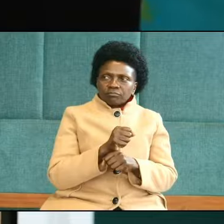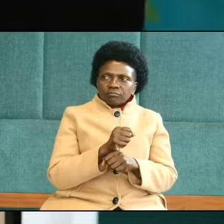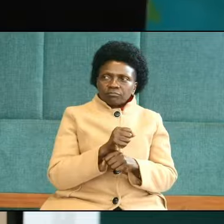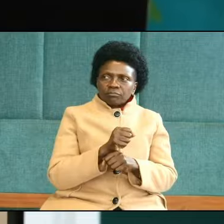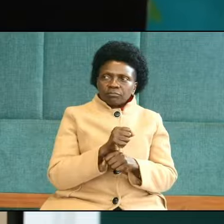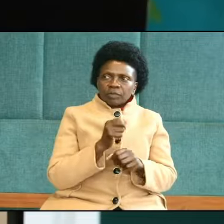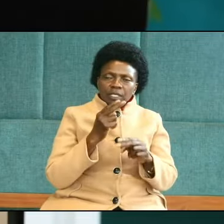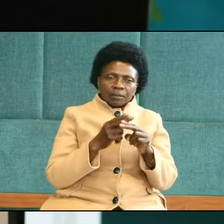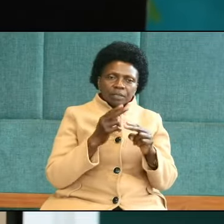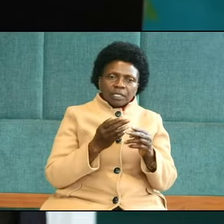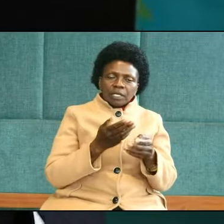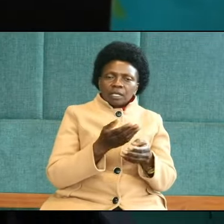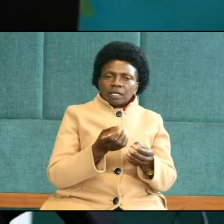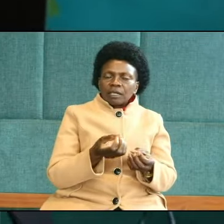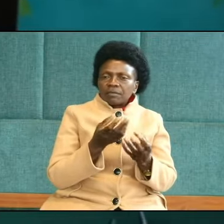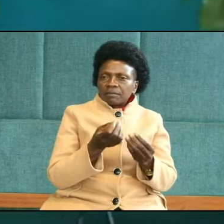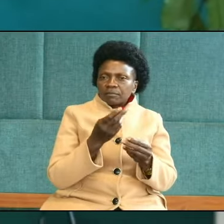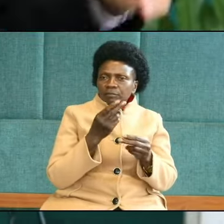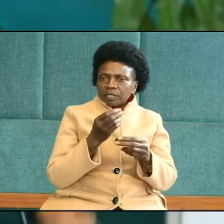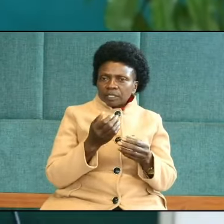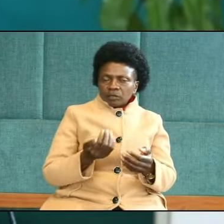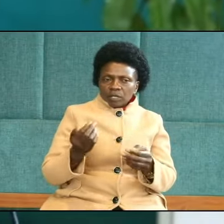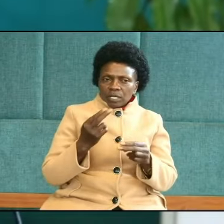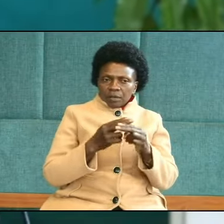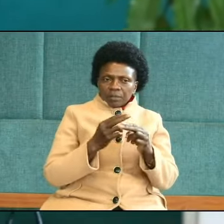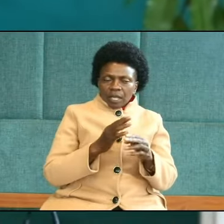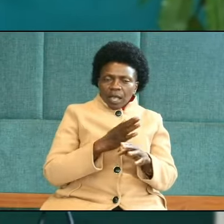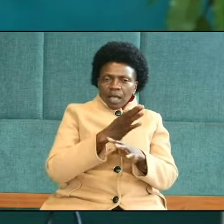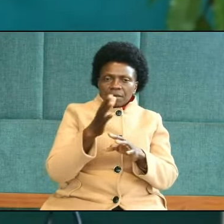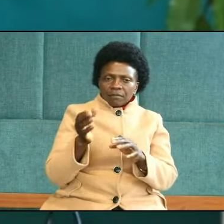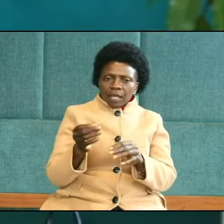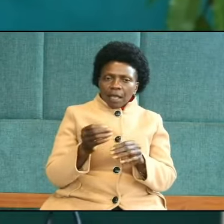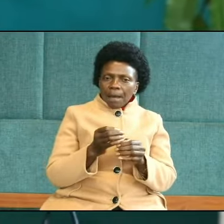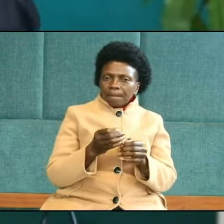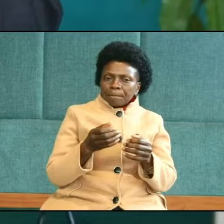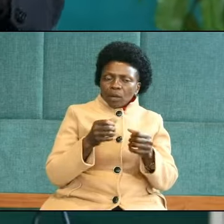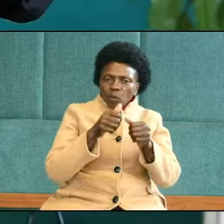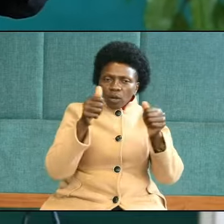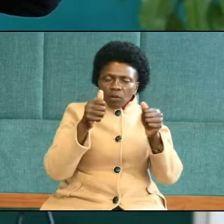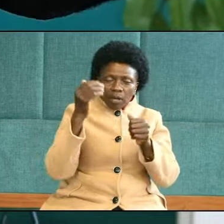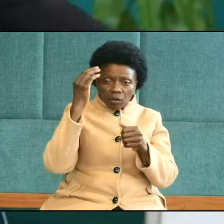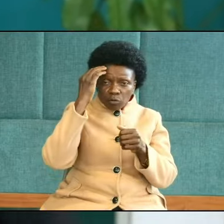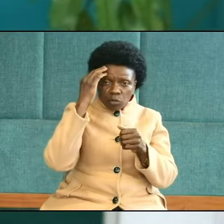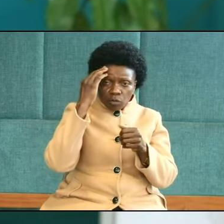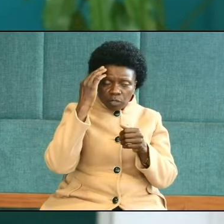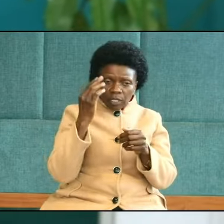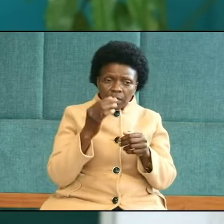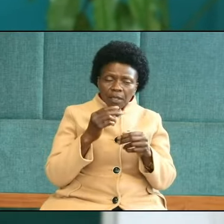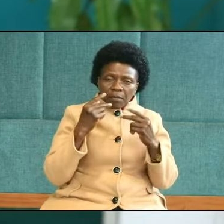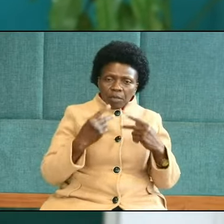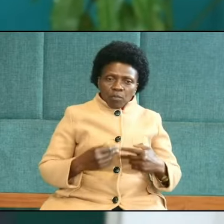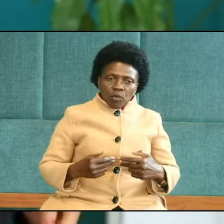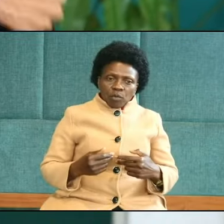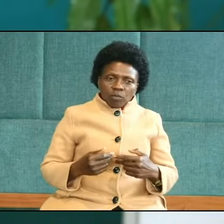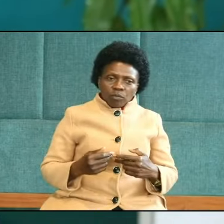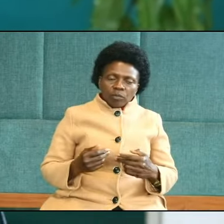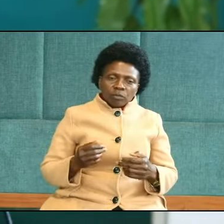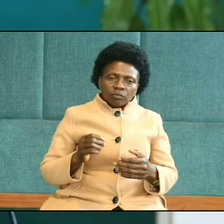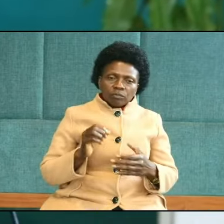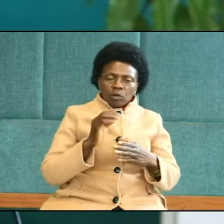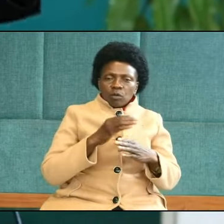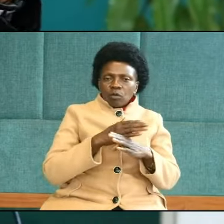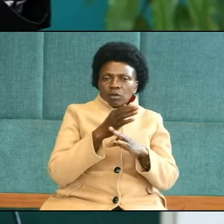their children names after famous people, after movie stars, sometimes after Bible characters. But what I